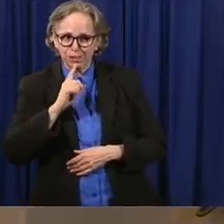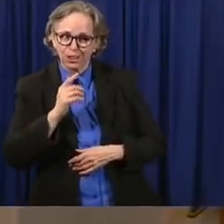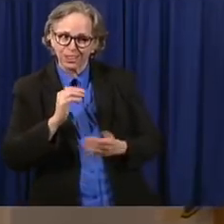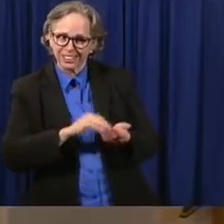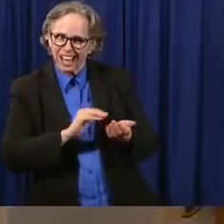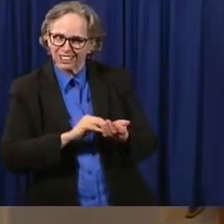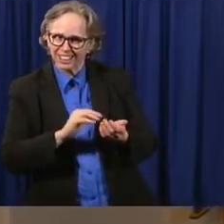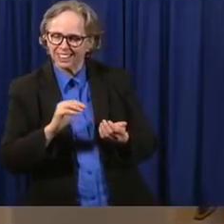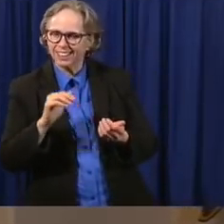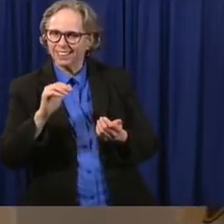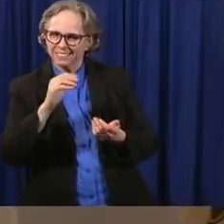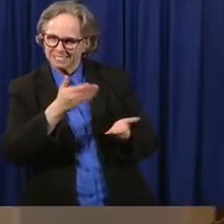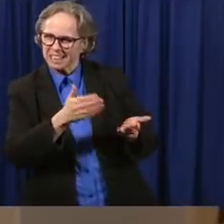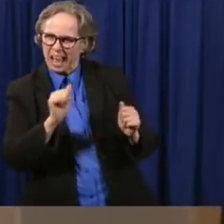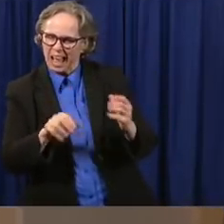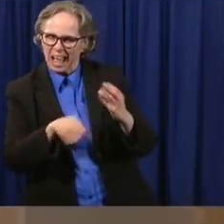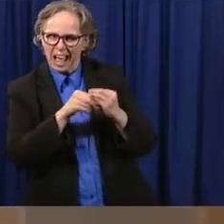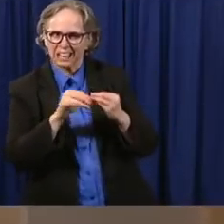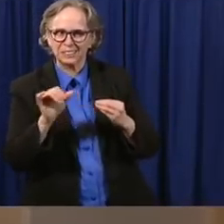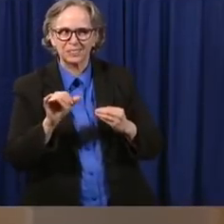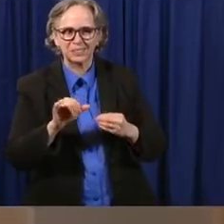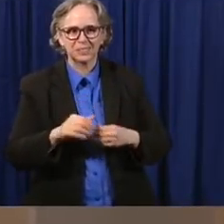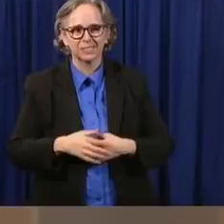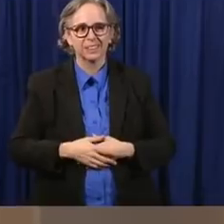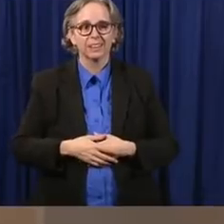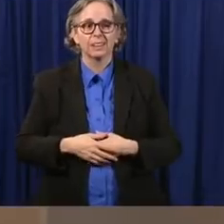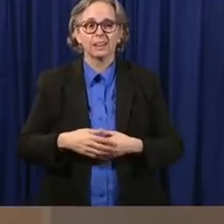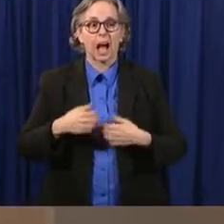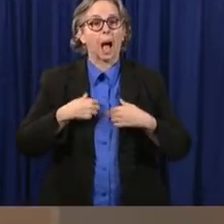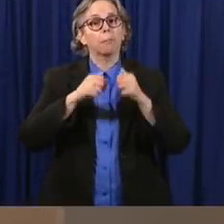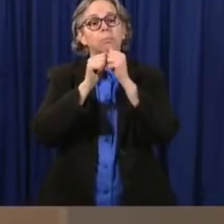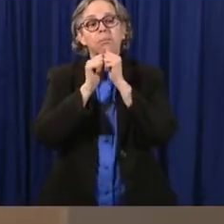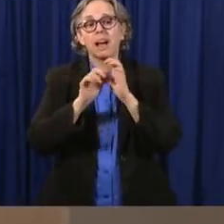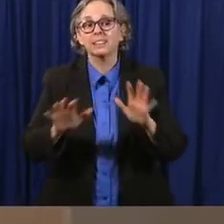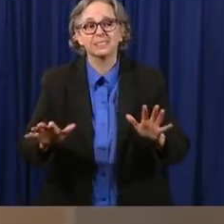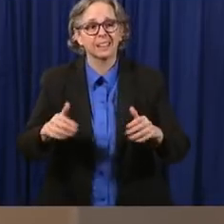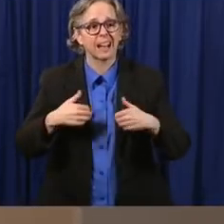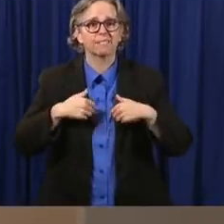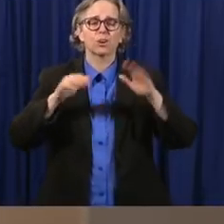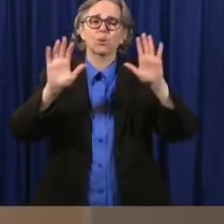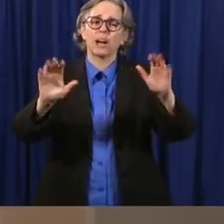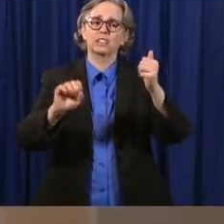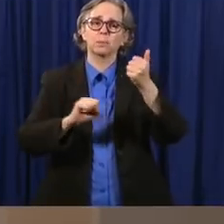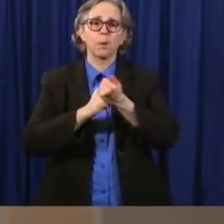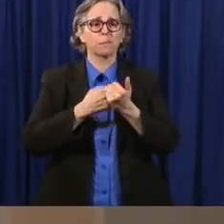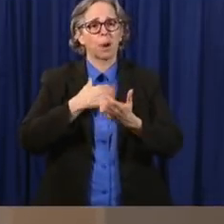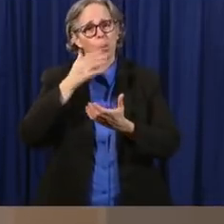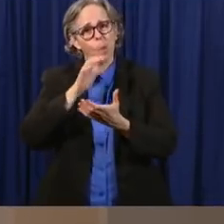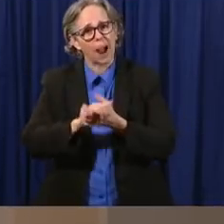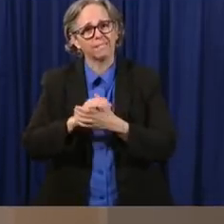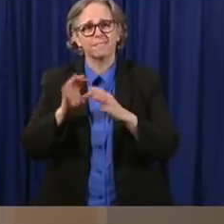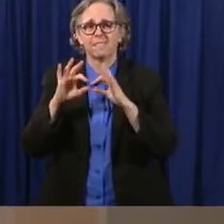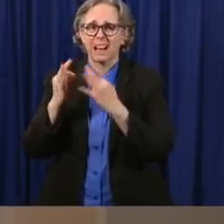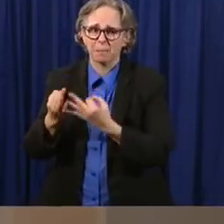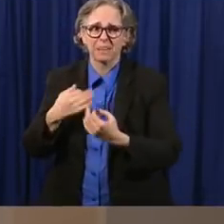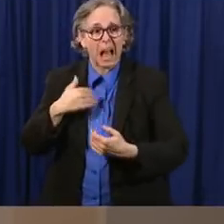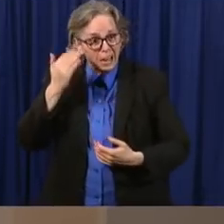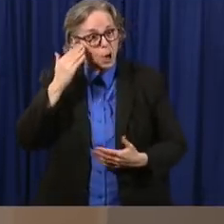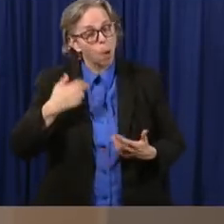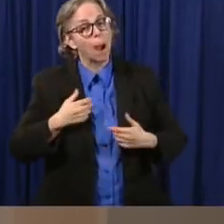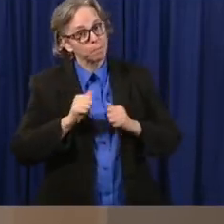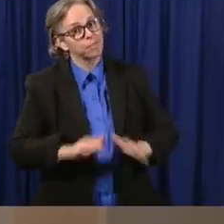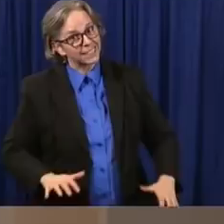will want to add to that, but I'm very blessed to have a great supportive wife and family, and I know I'm blessed with that.